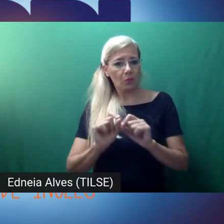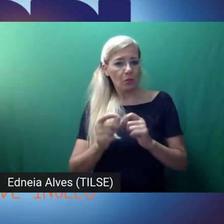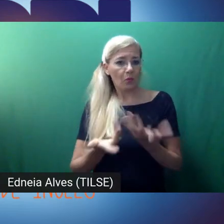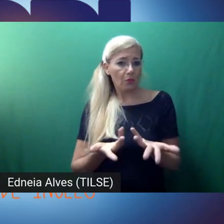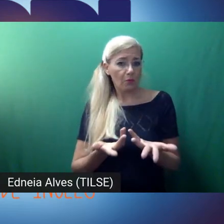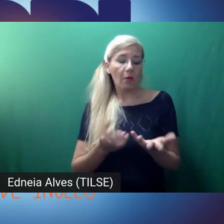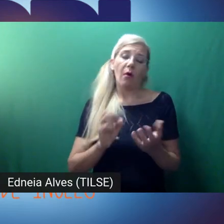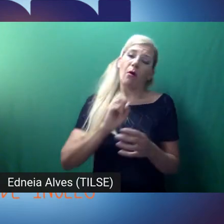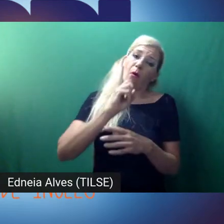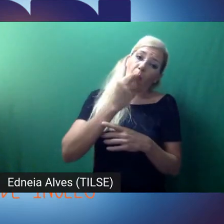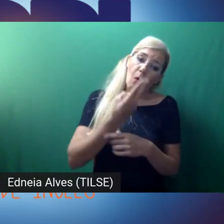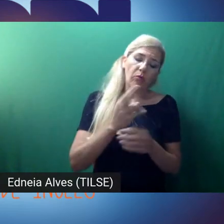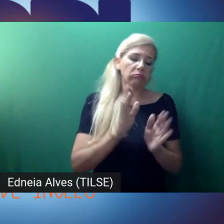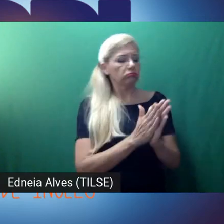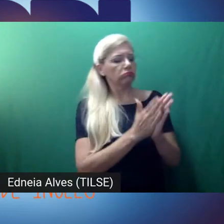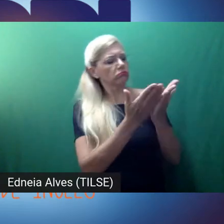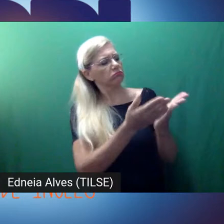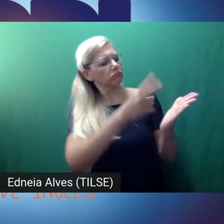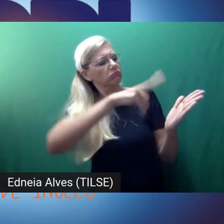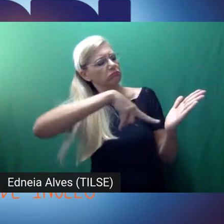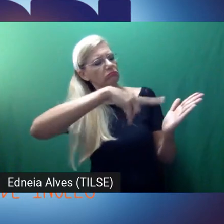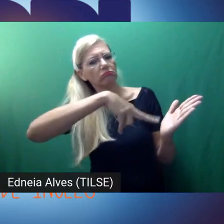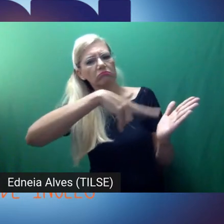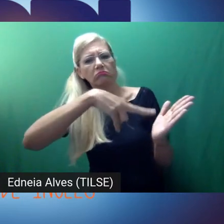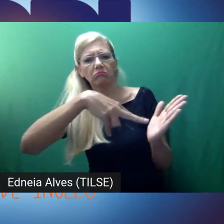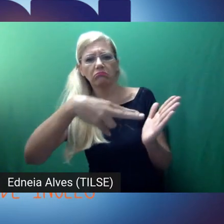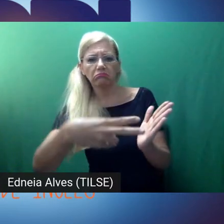read and cite?